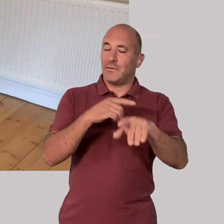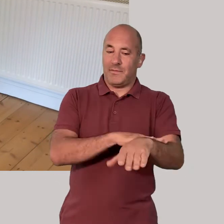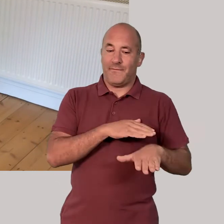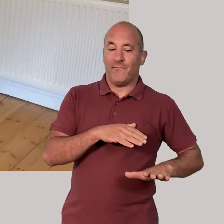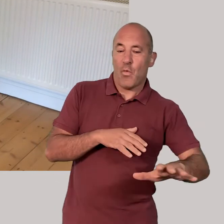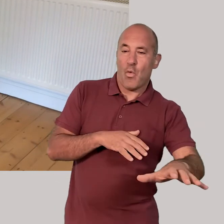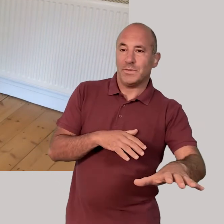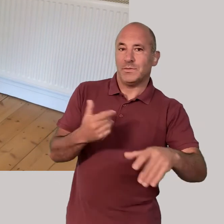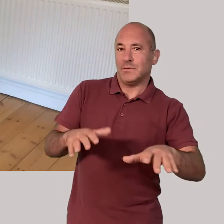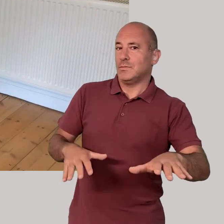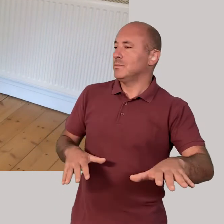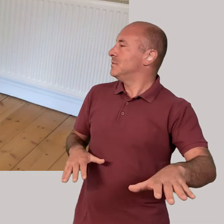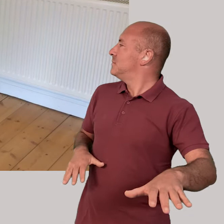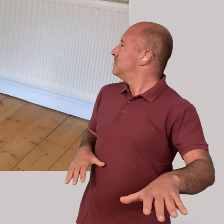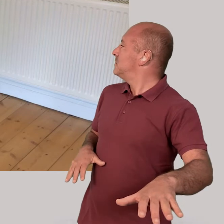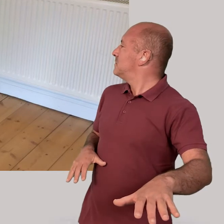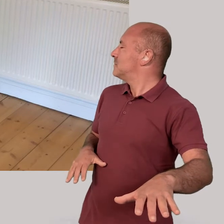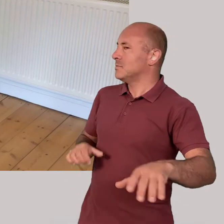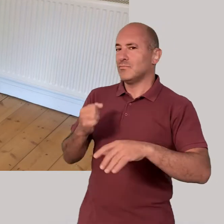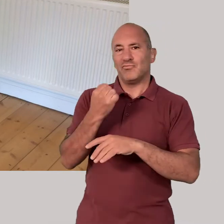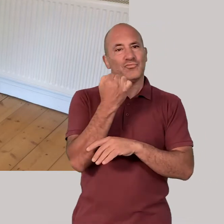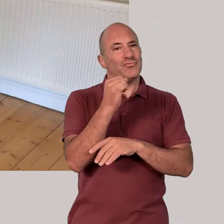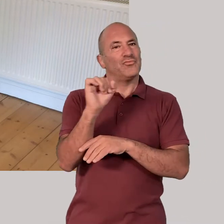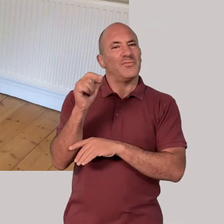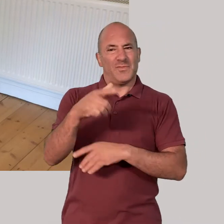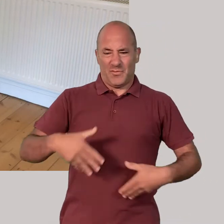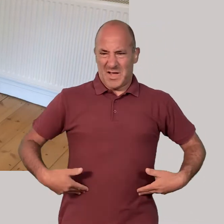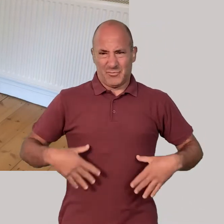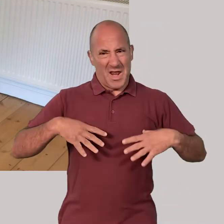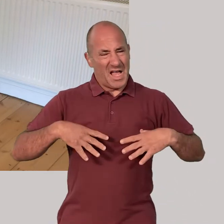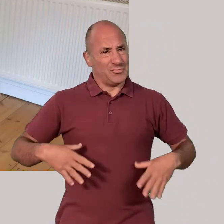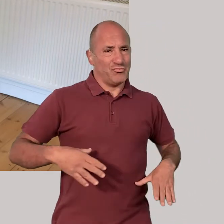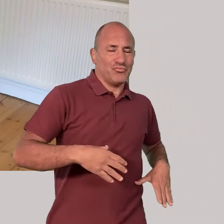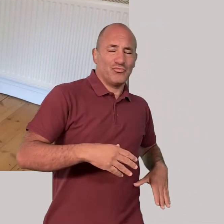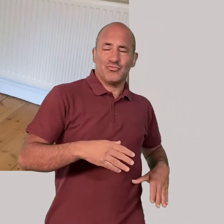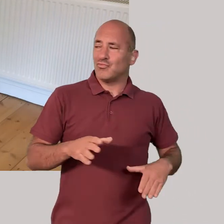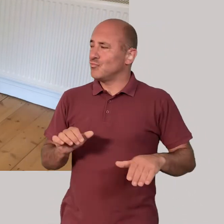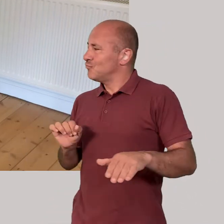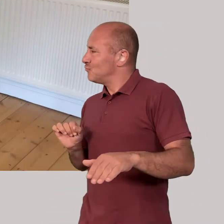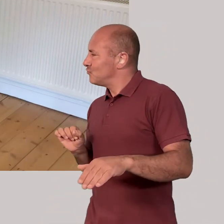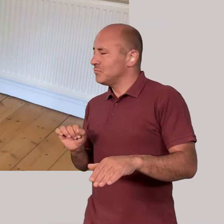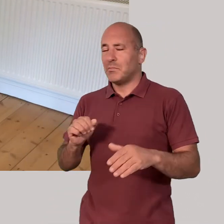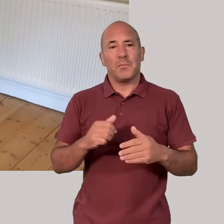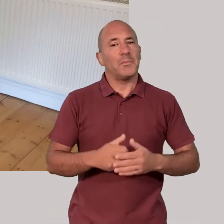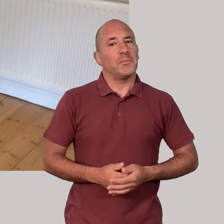And you're twisting because your waistline's really relaxed.